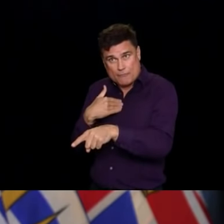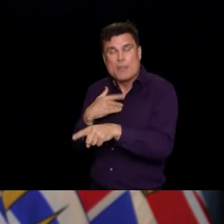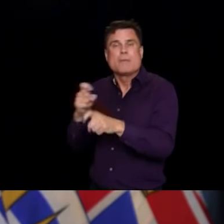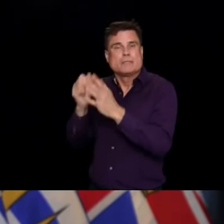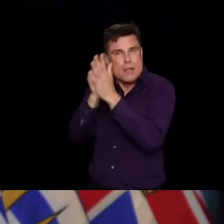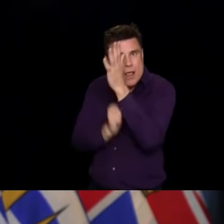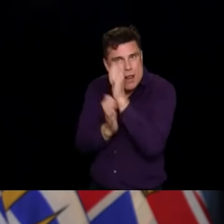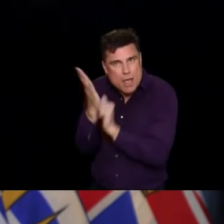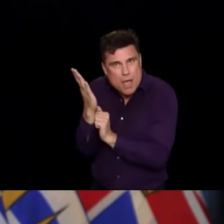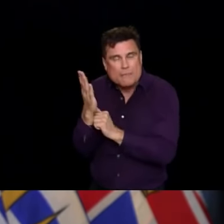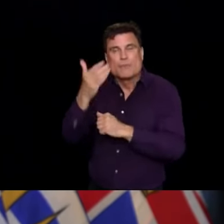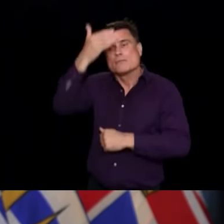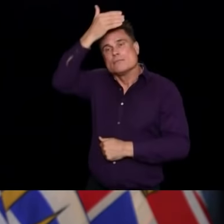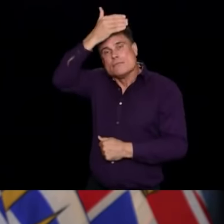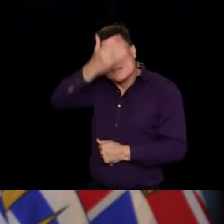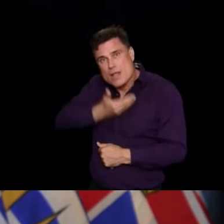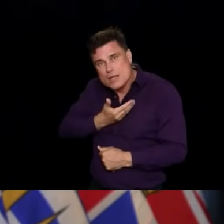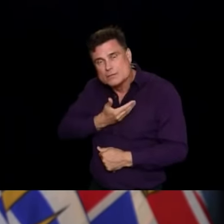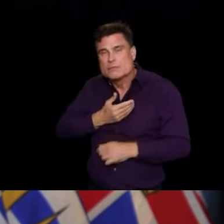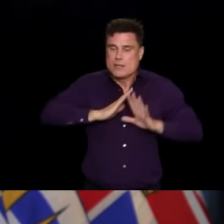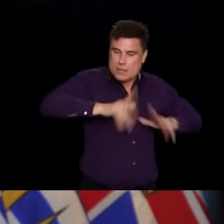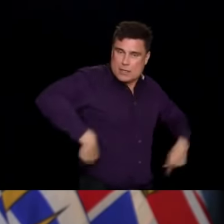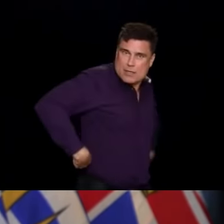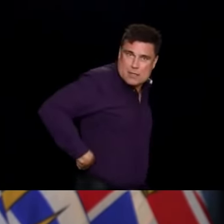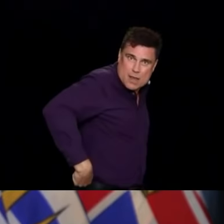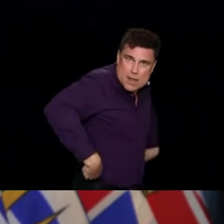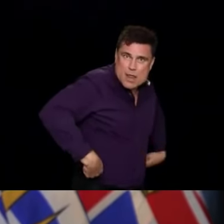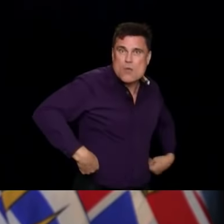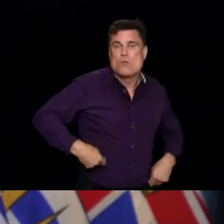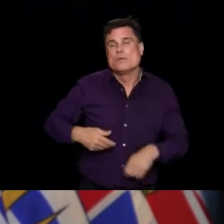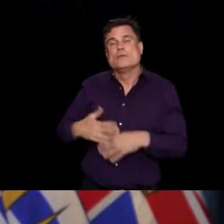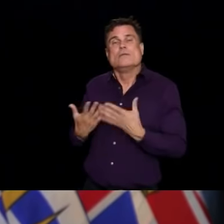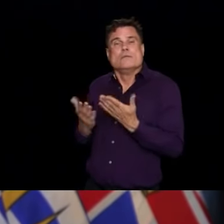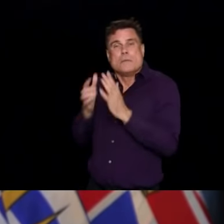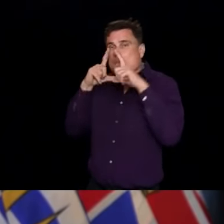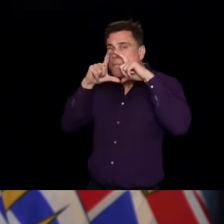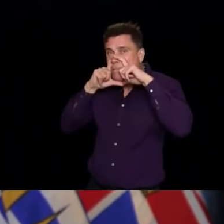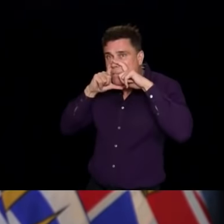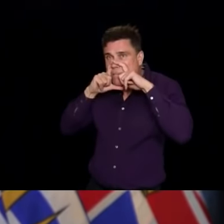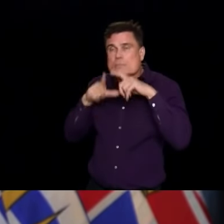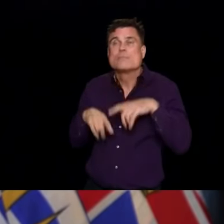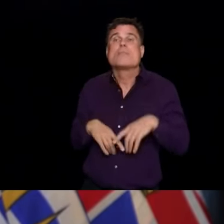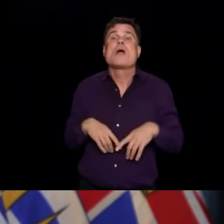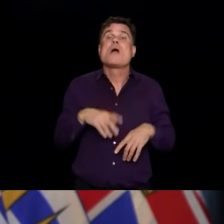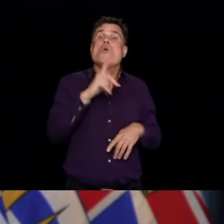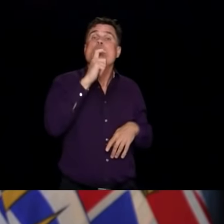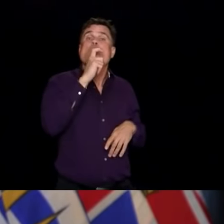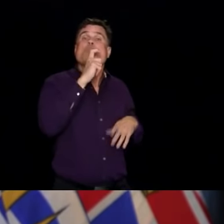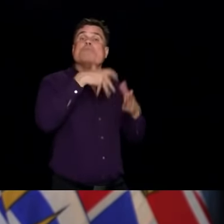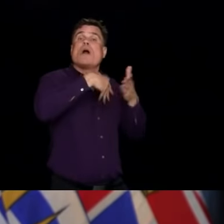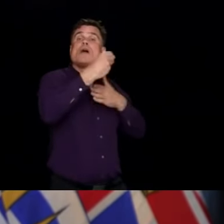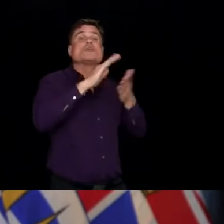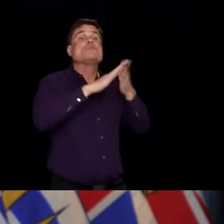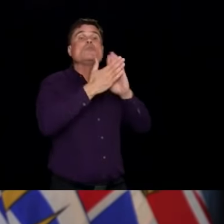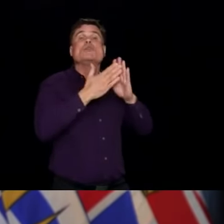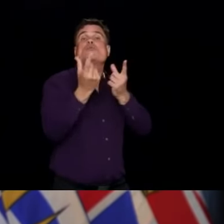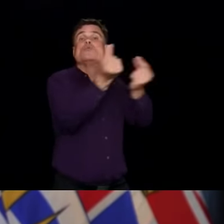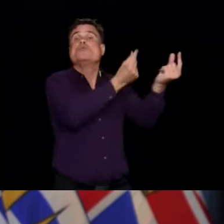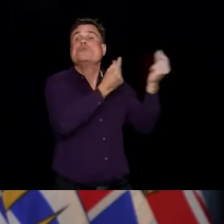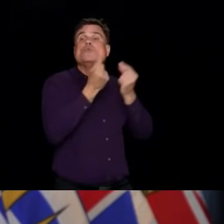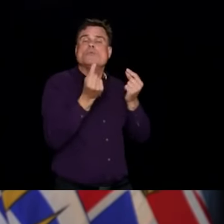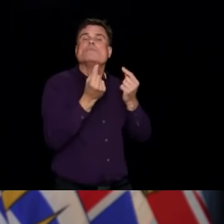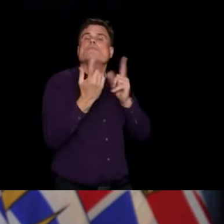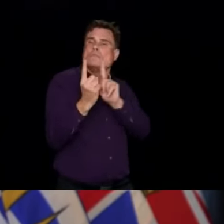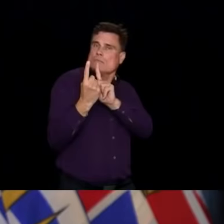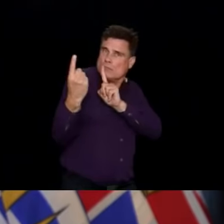people. We know as well in the community, and we've said this over and over again, that it is when you're in close contact